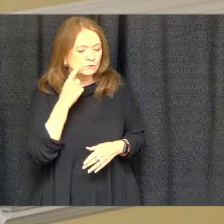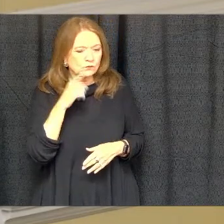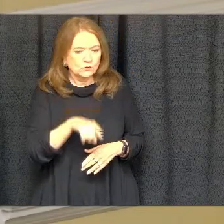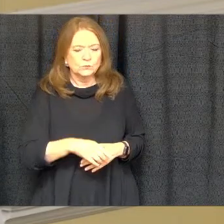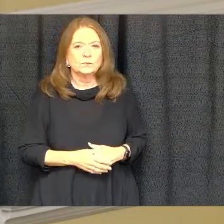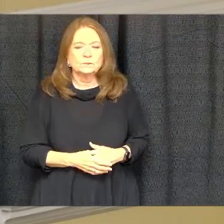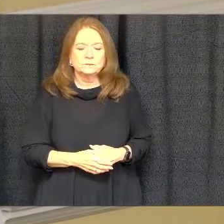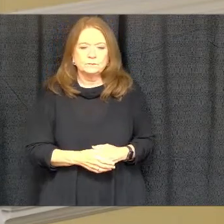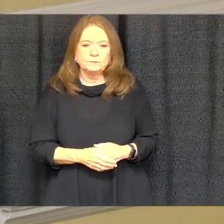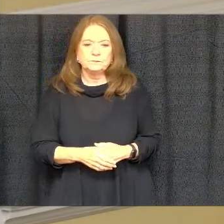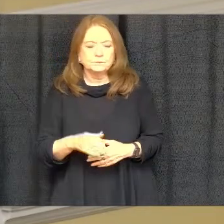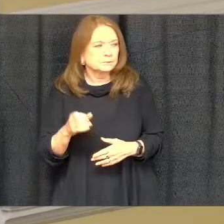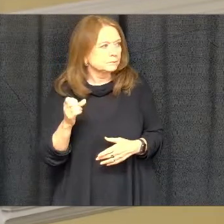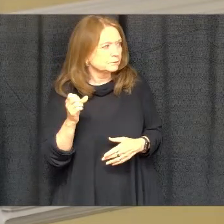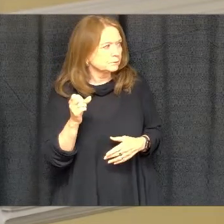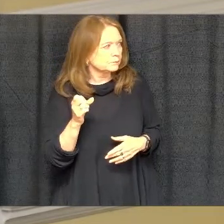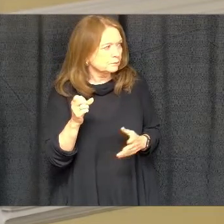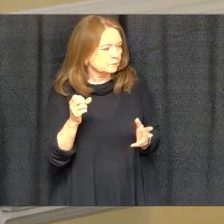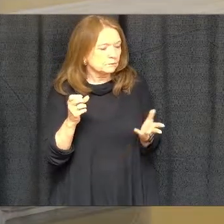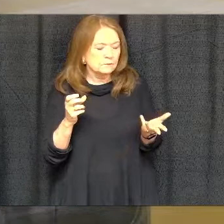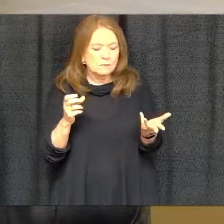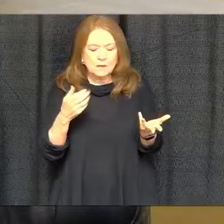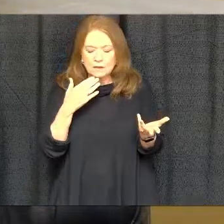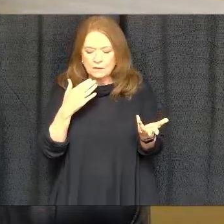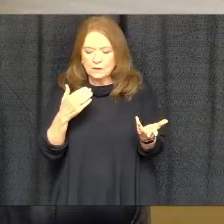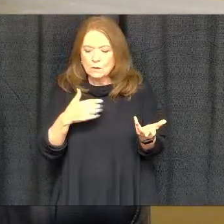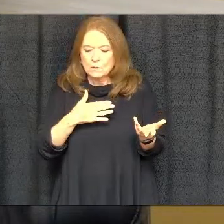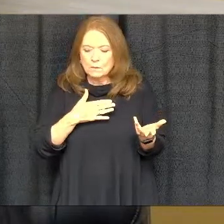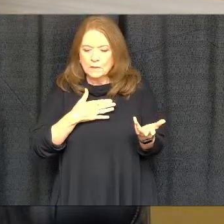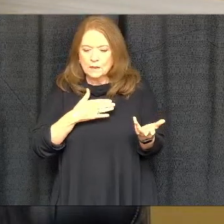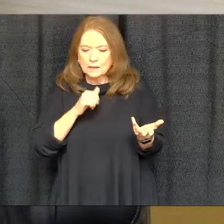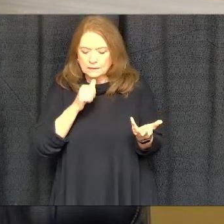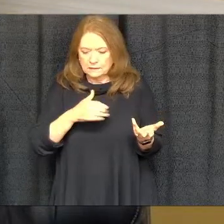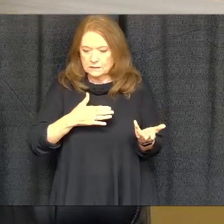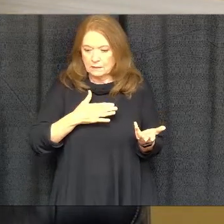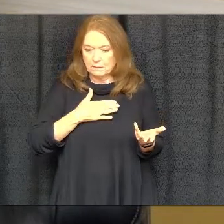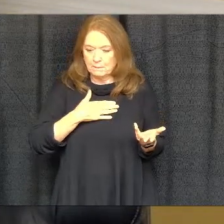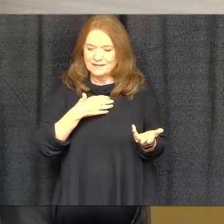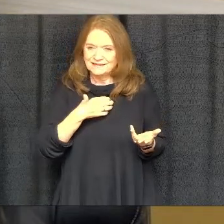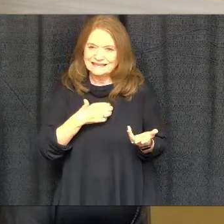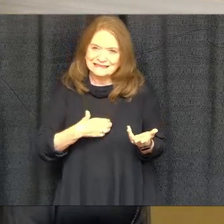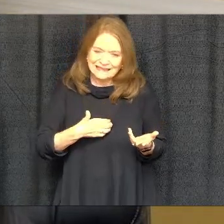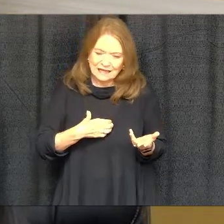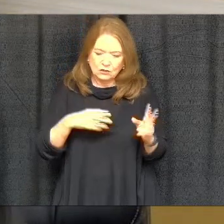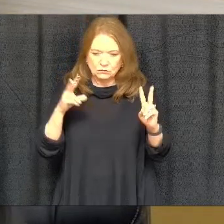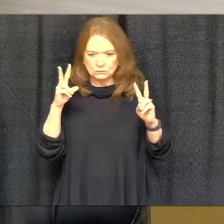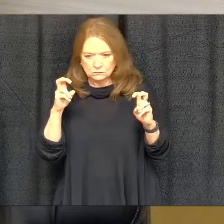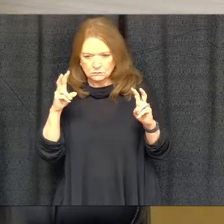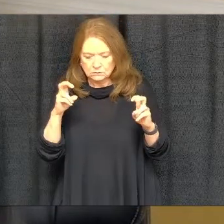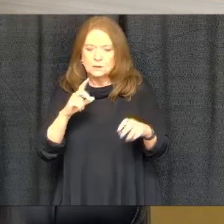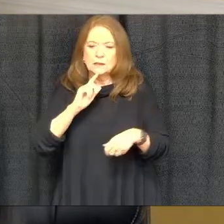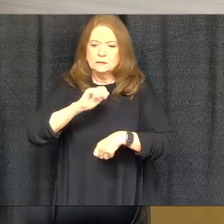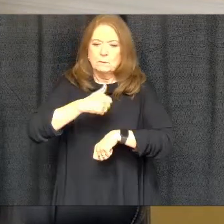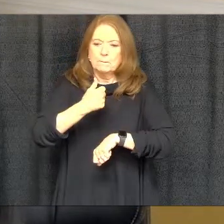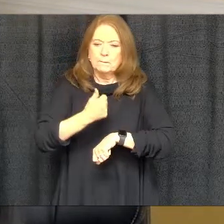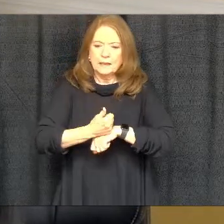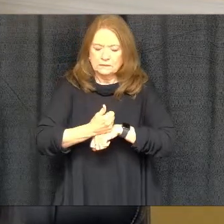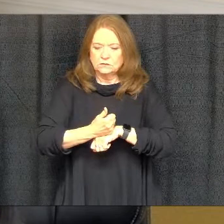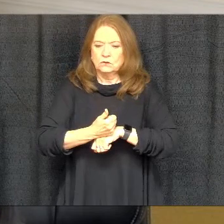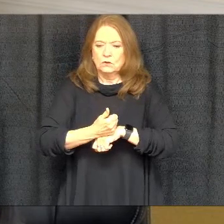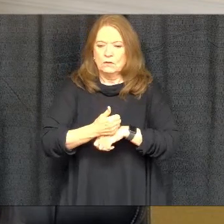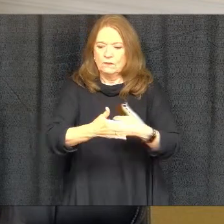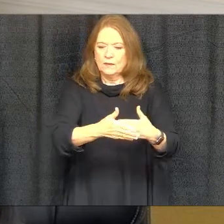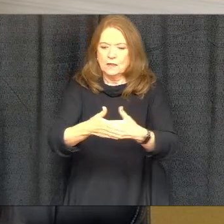that? Yes. Thank you. It's not my desire per se. It's based up on the